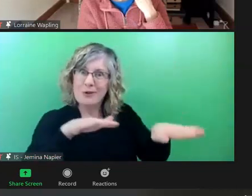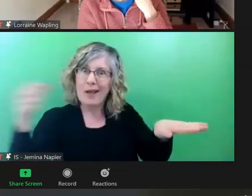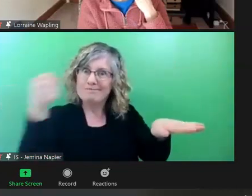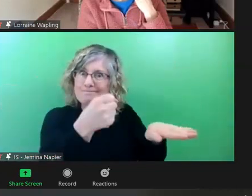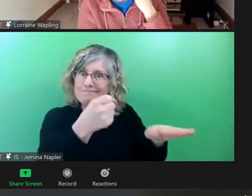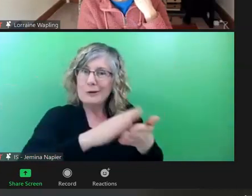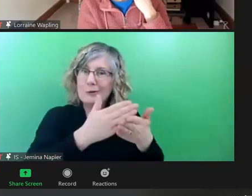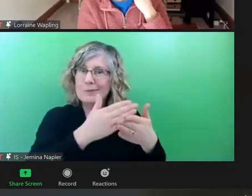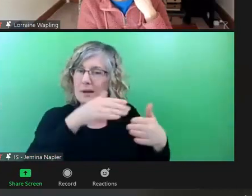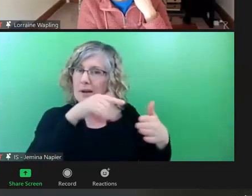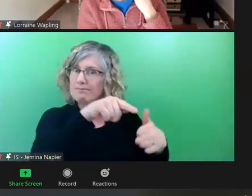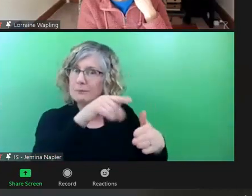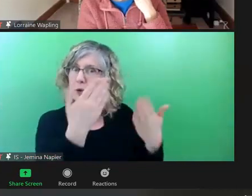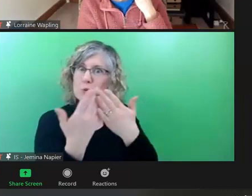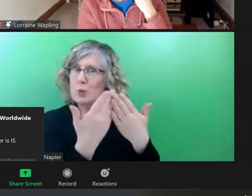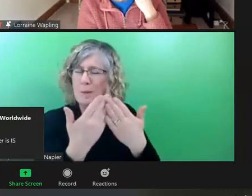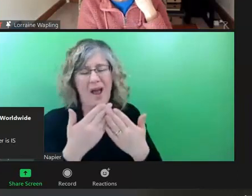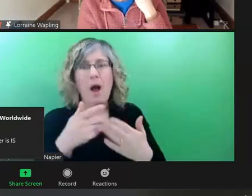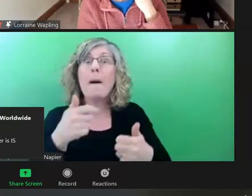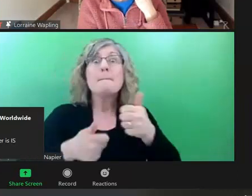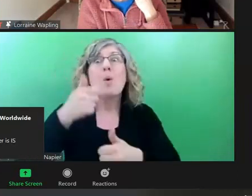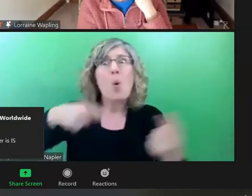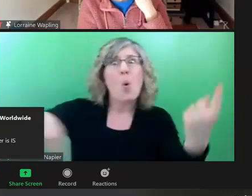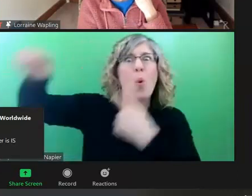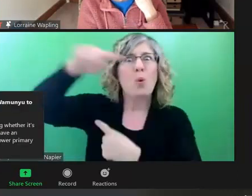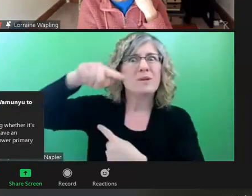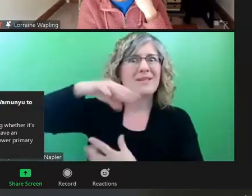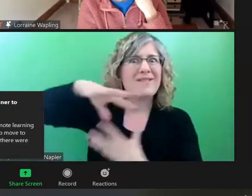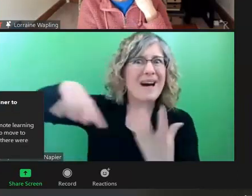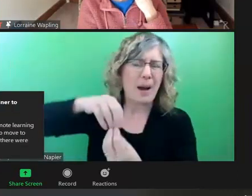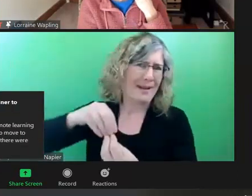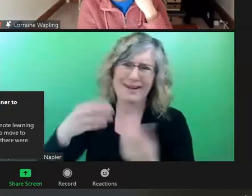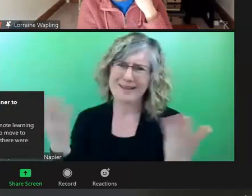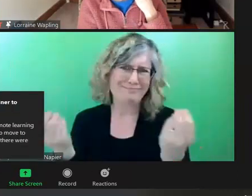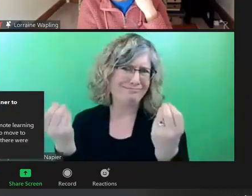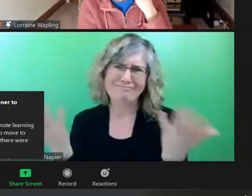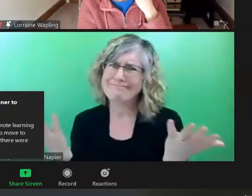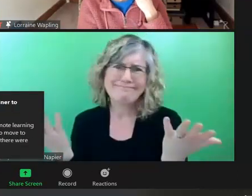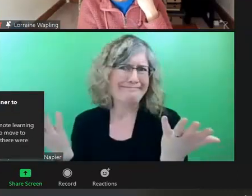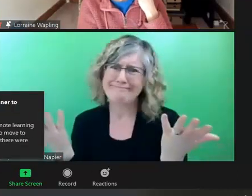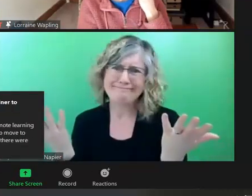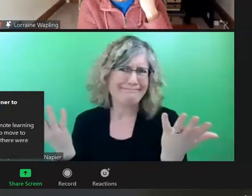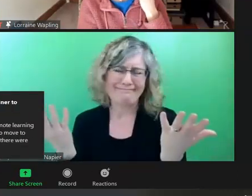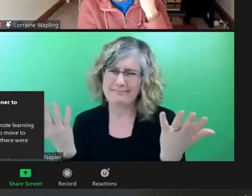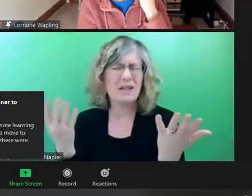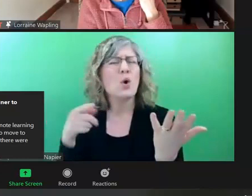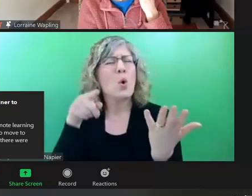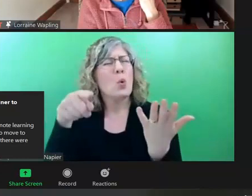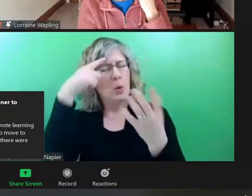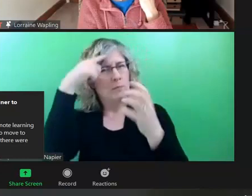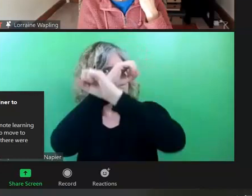particularly working with NAPADEC, for example, what sort of support do you think is the most